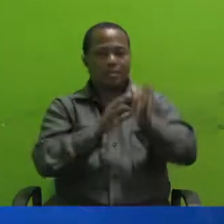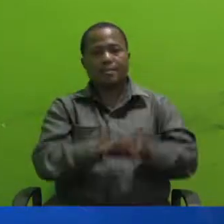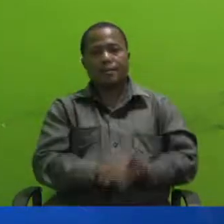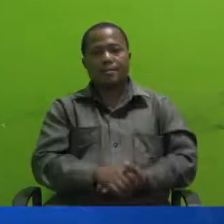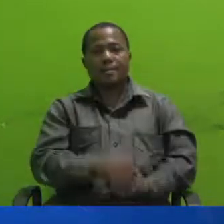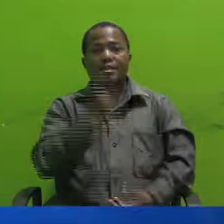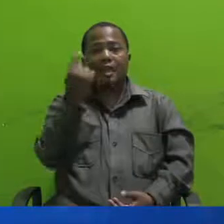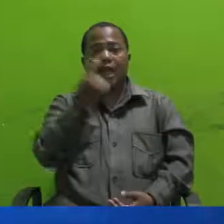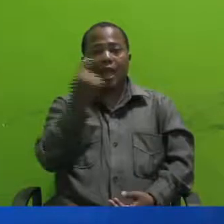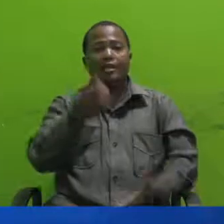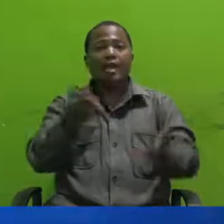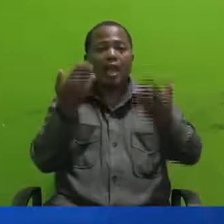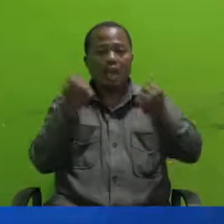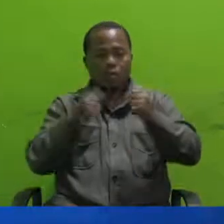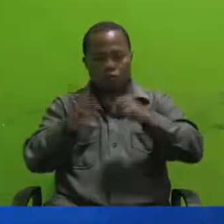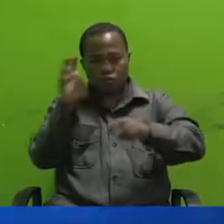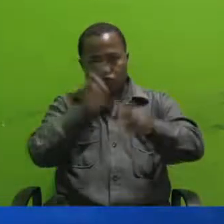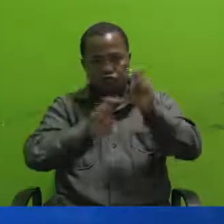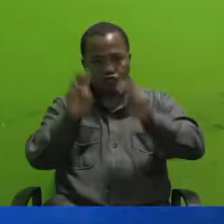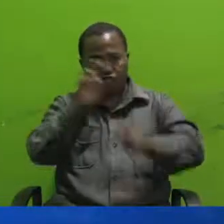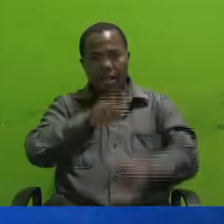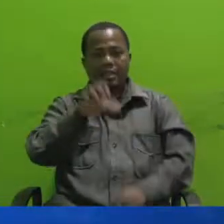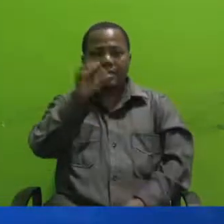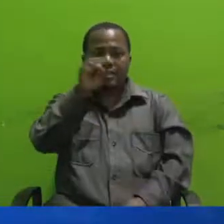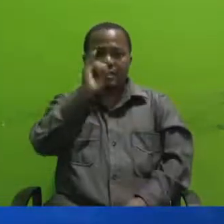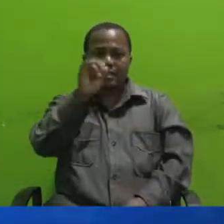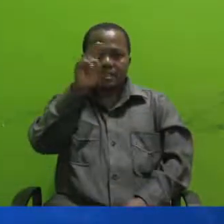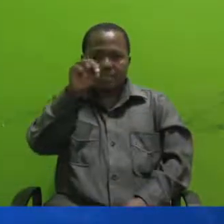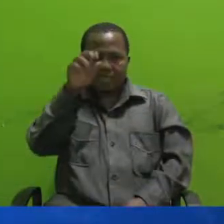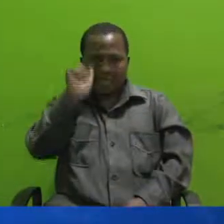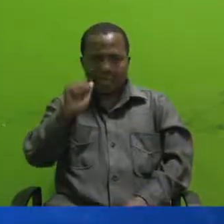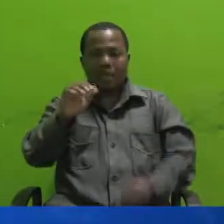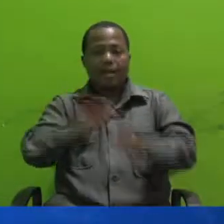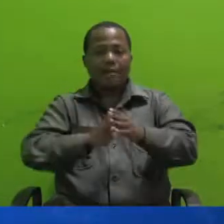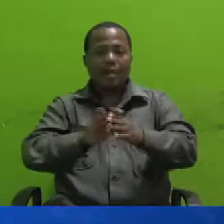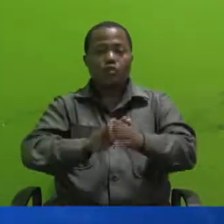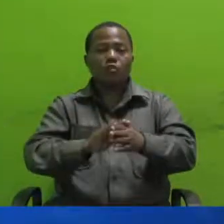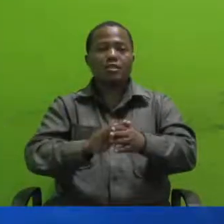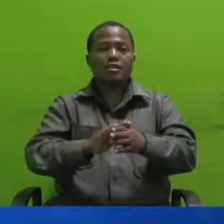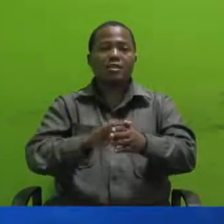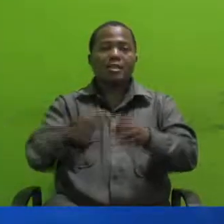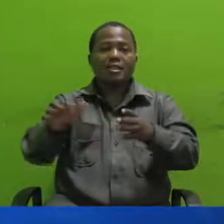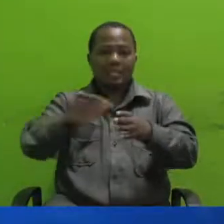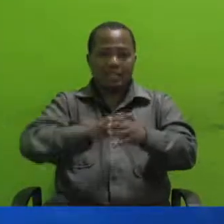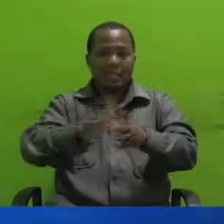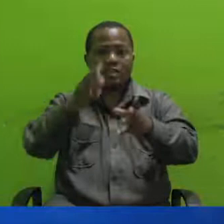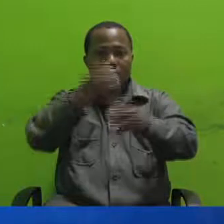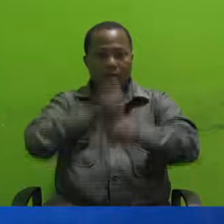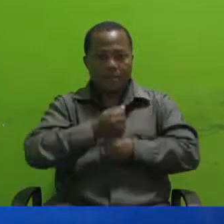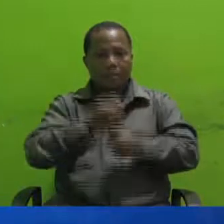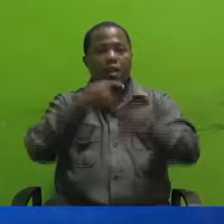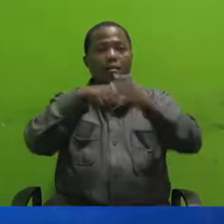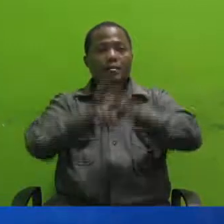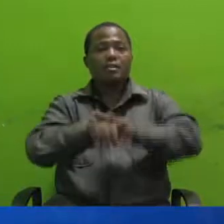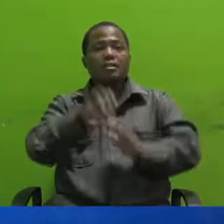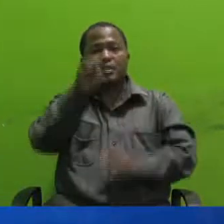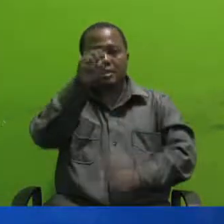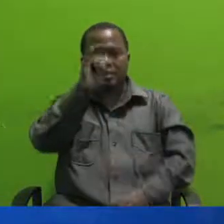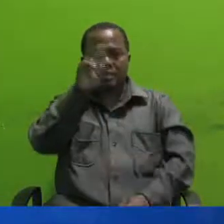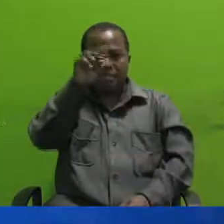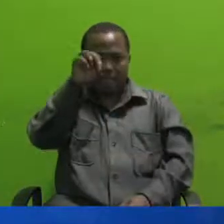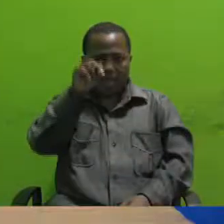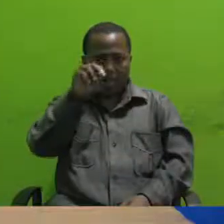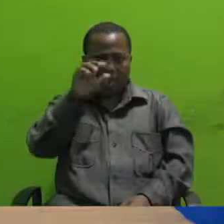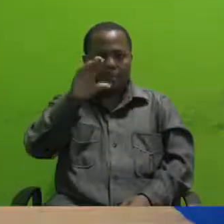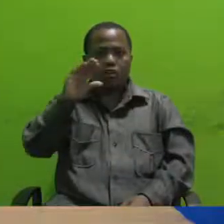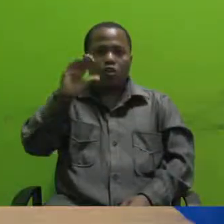So we only enabled to find sine A by using the relation obtains between sine and cos, and